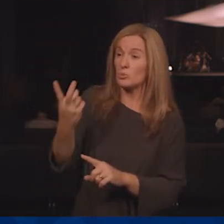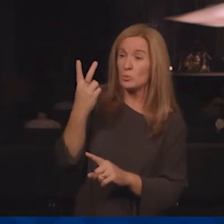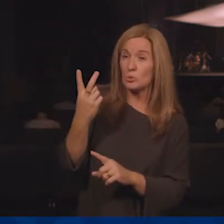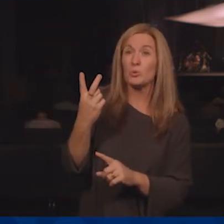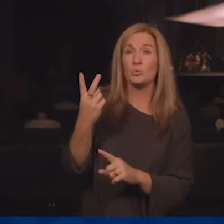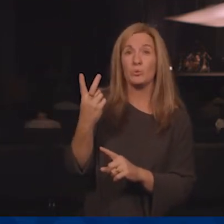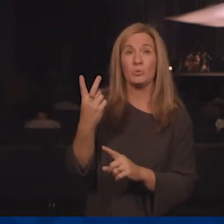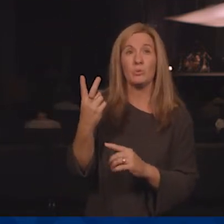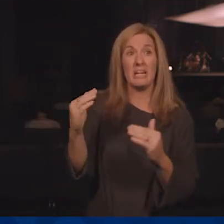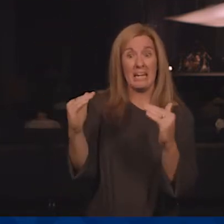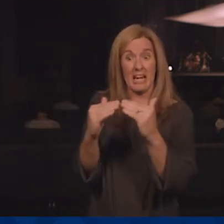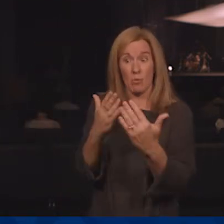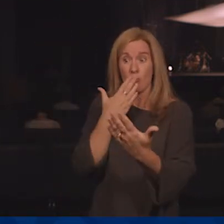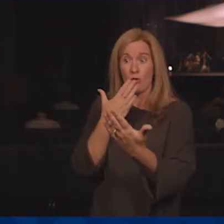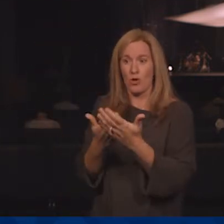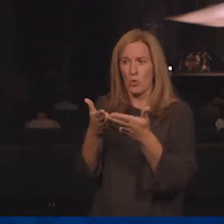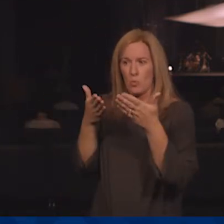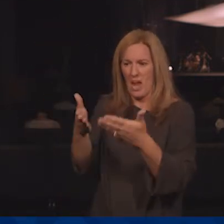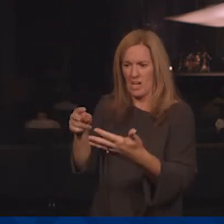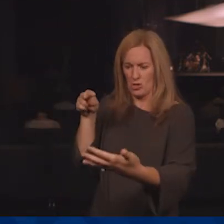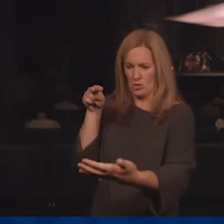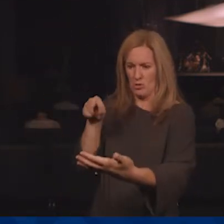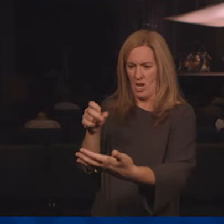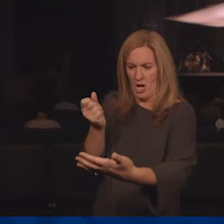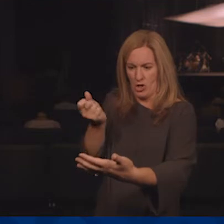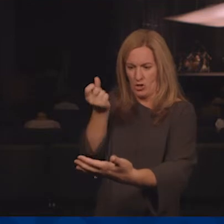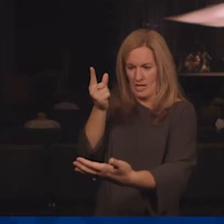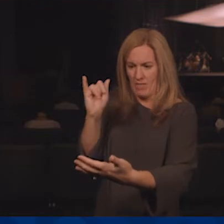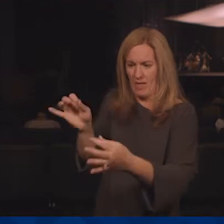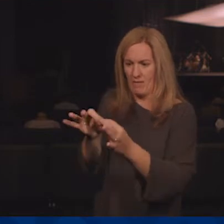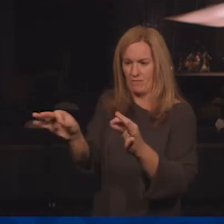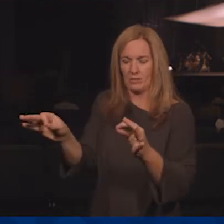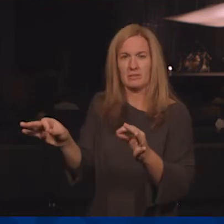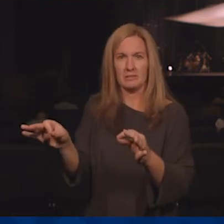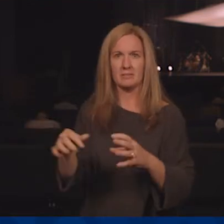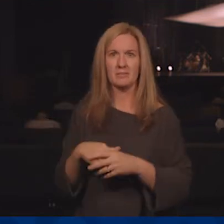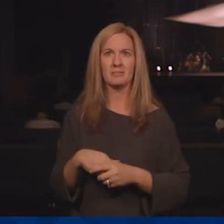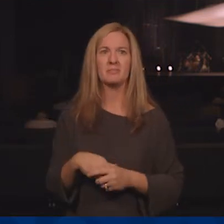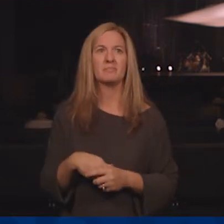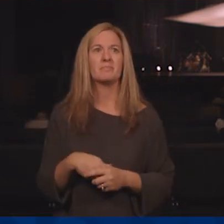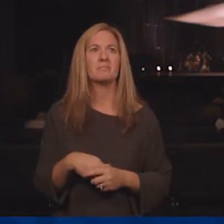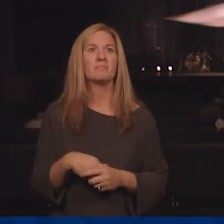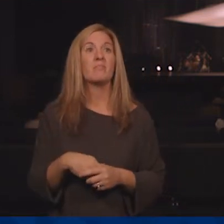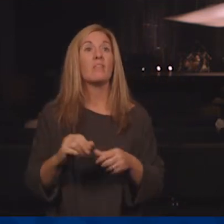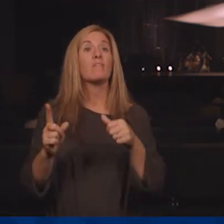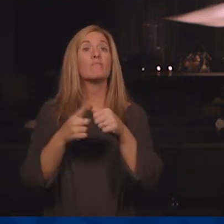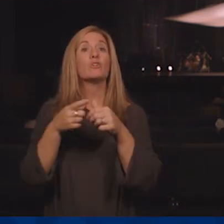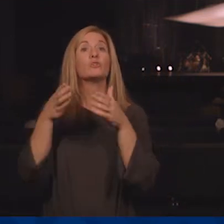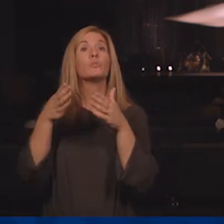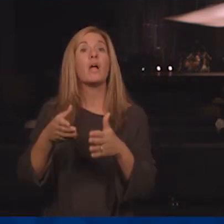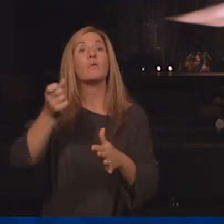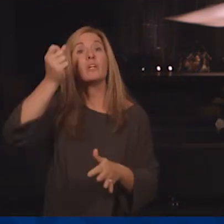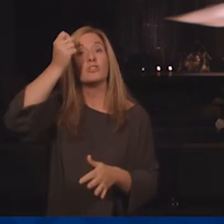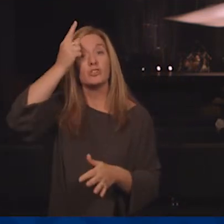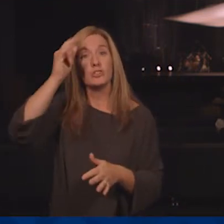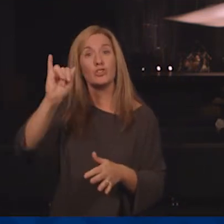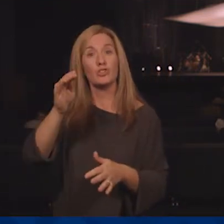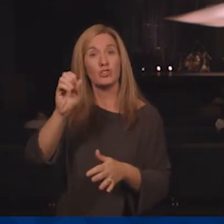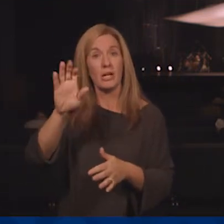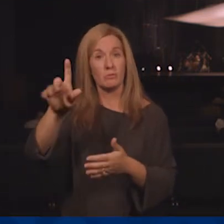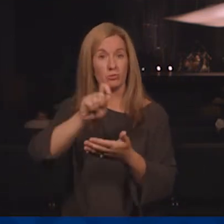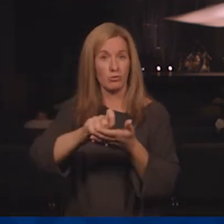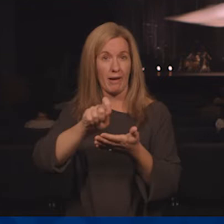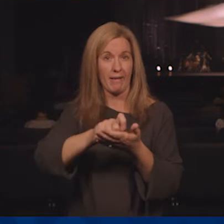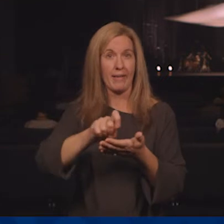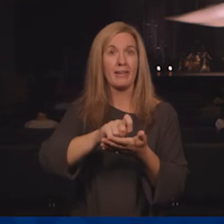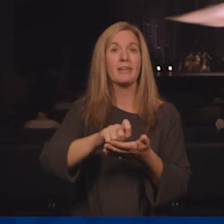of understanding the text that we just read. The first way that we can understand what James is talking about when he talks about